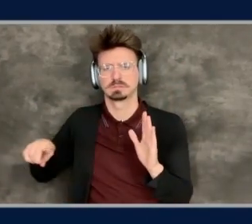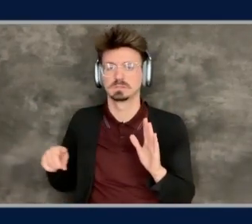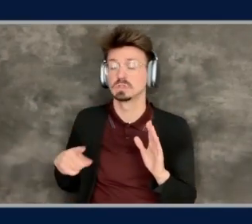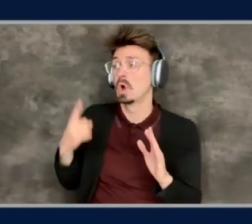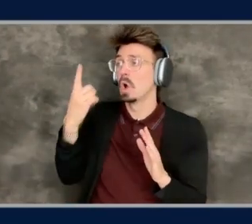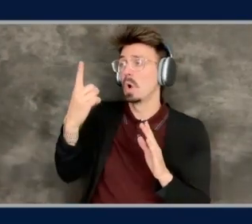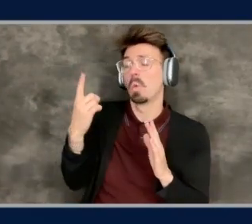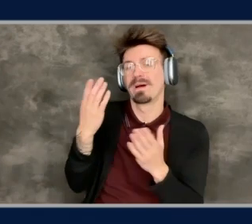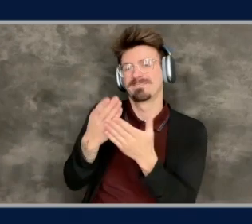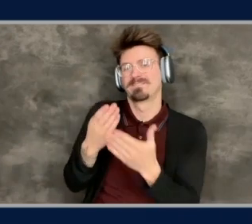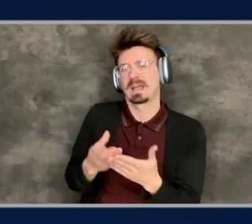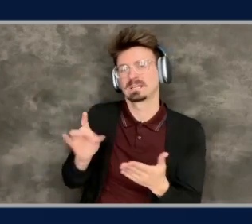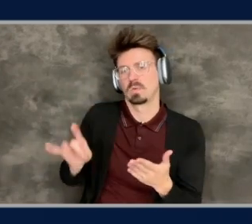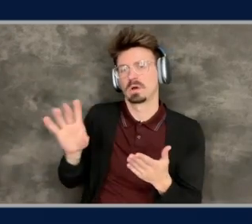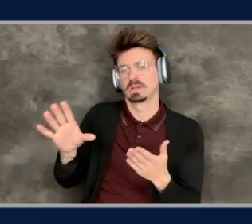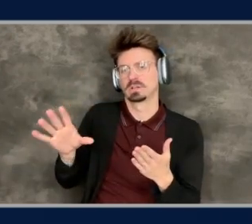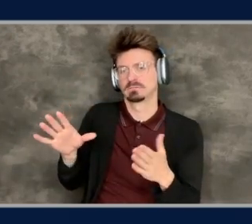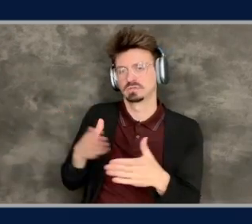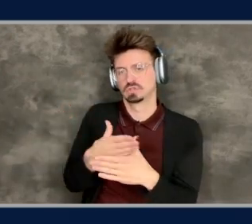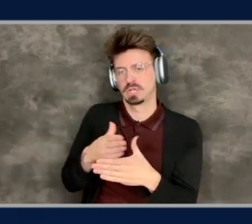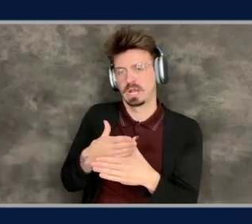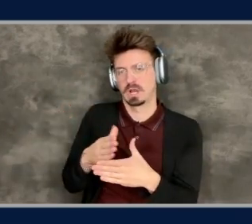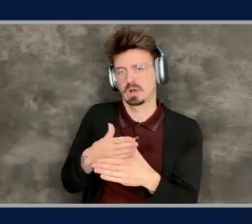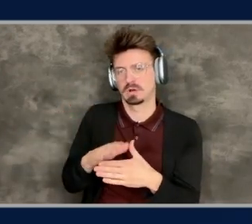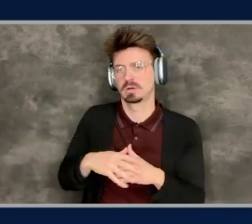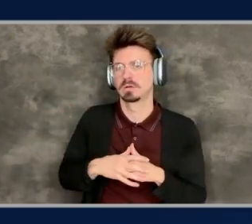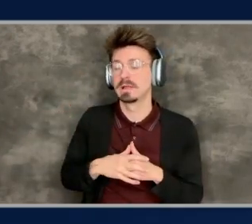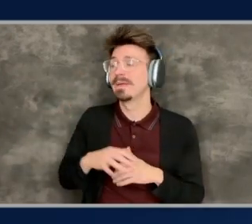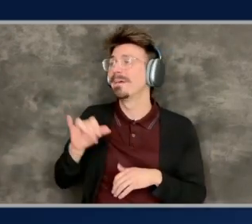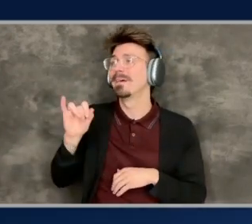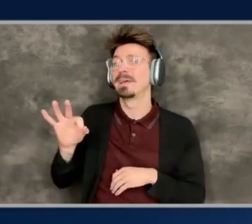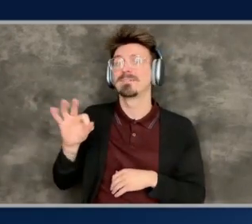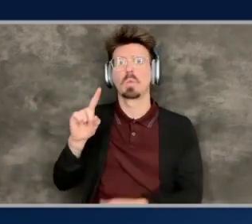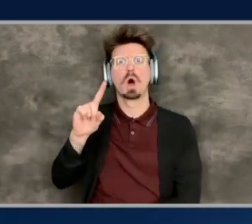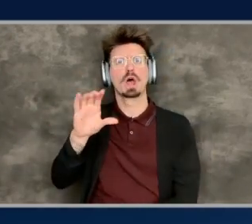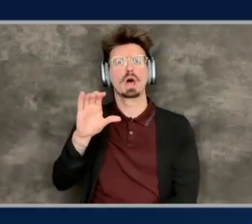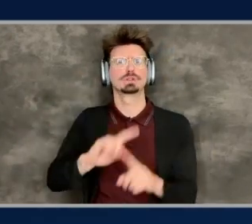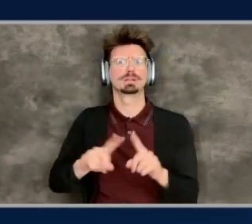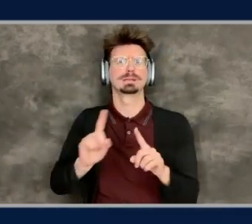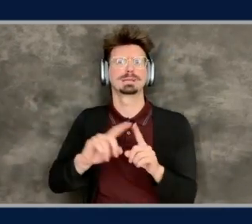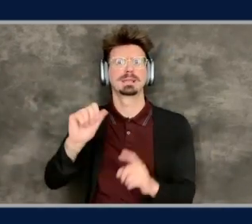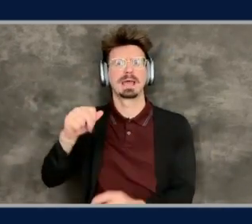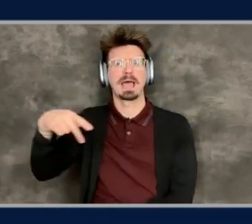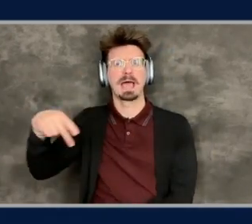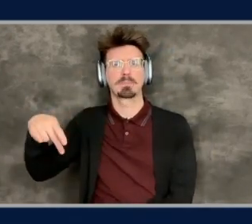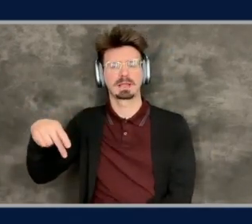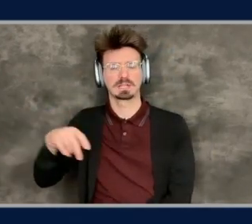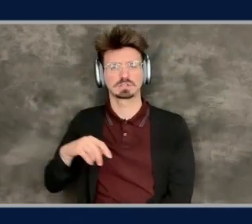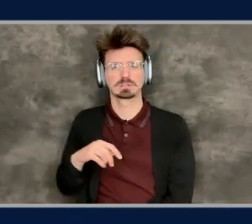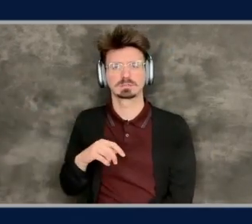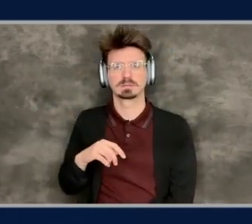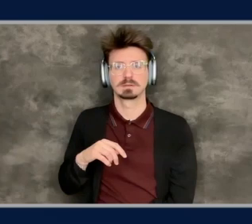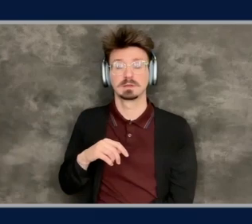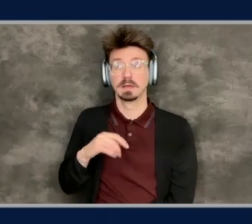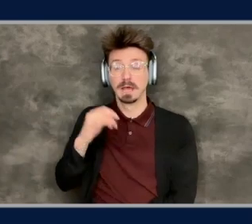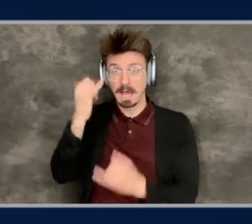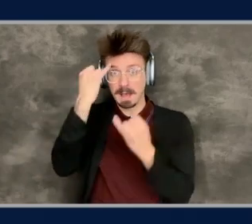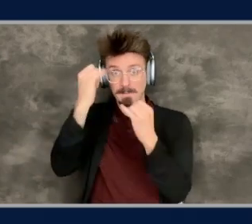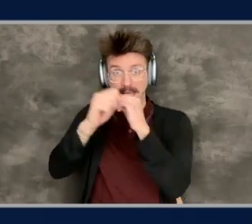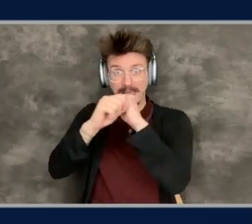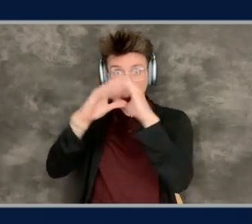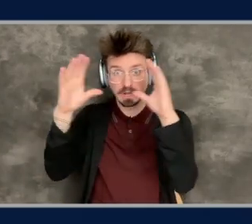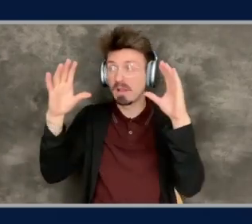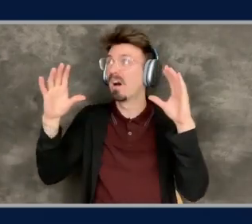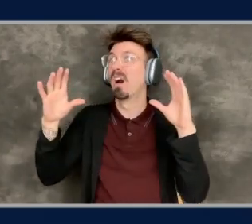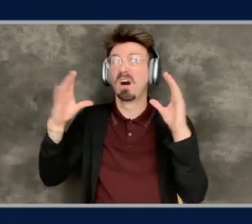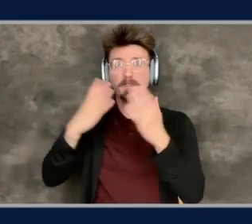the audience with is the scale. If you have hundreds of applications, imagine doing this manually versus like you offload